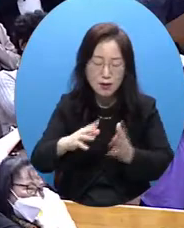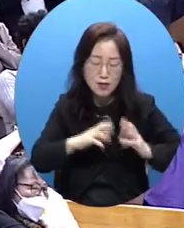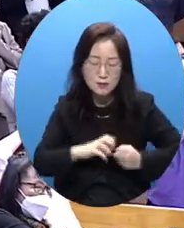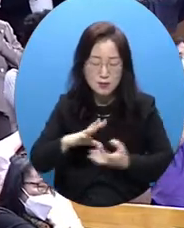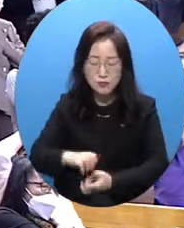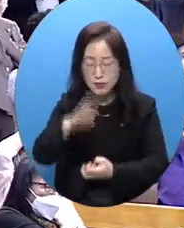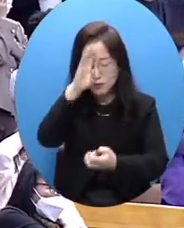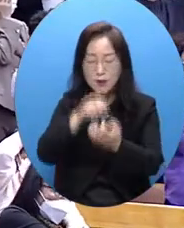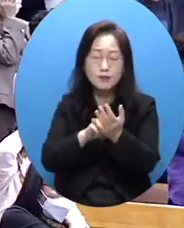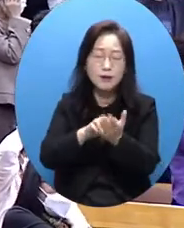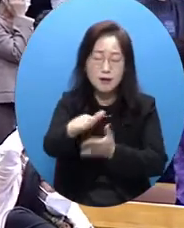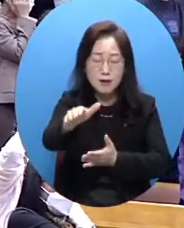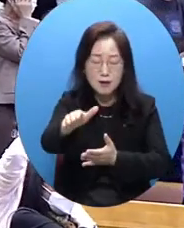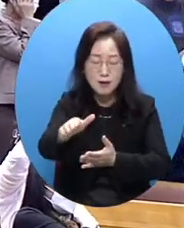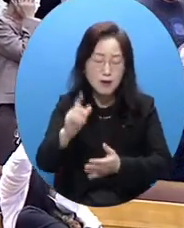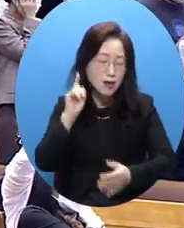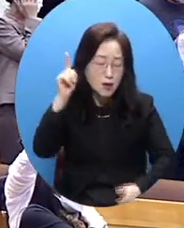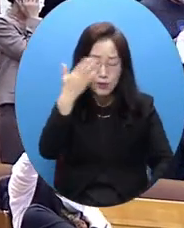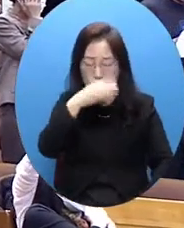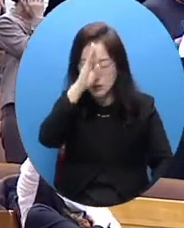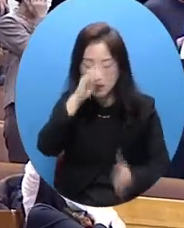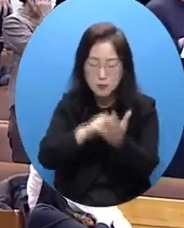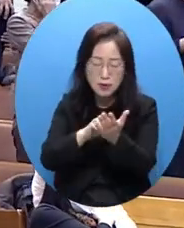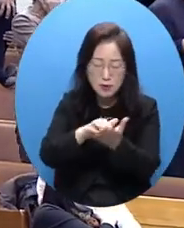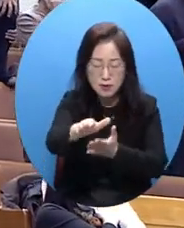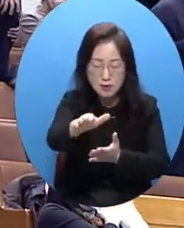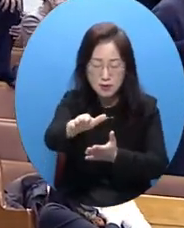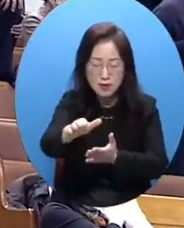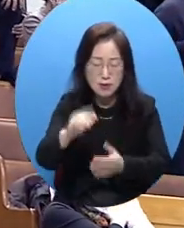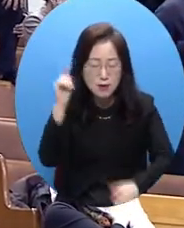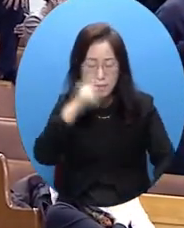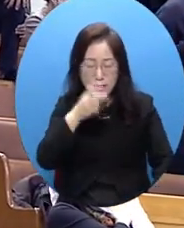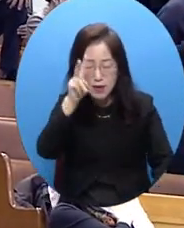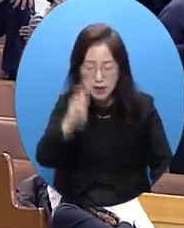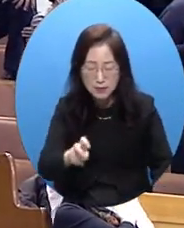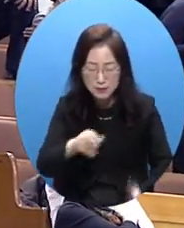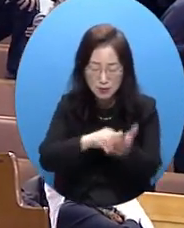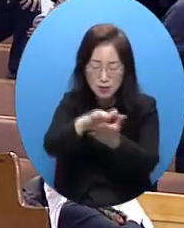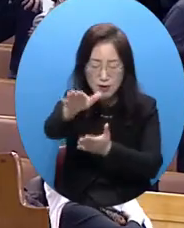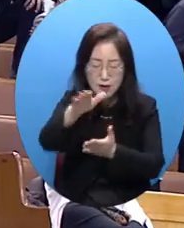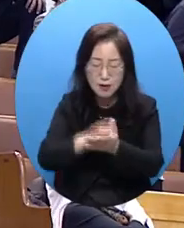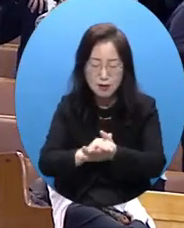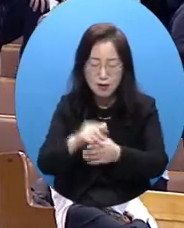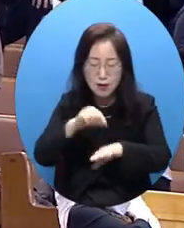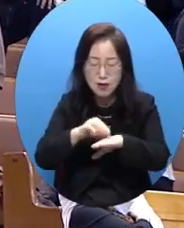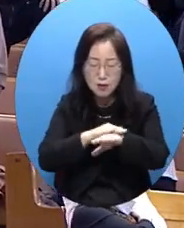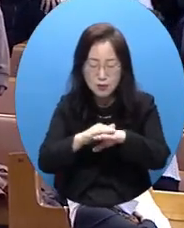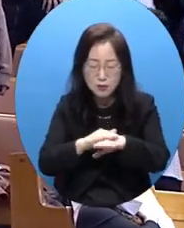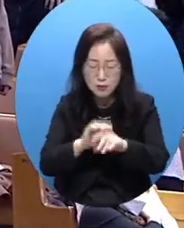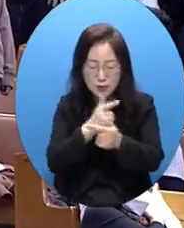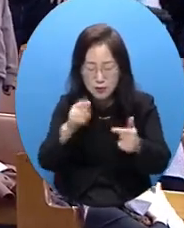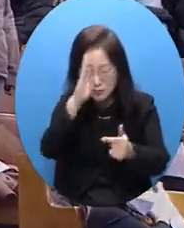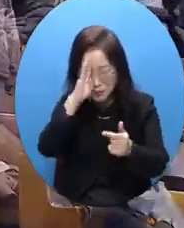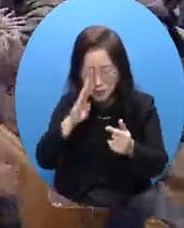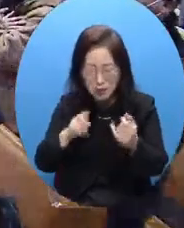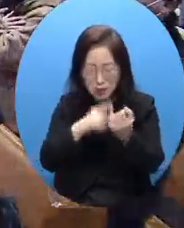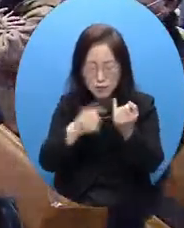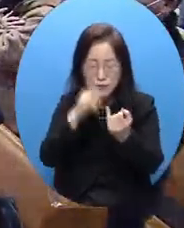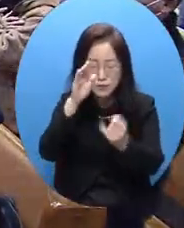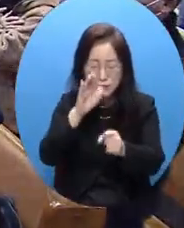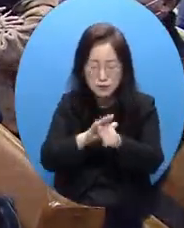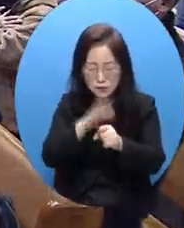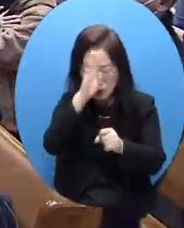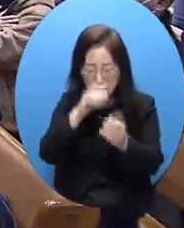problems kidney problems leave me high blood pressure diabetes cancers tumors leave me skin diseases